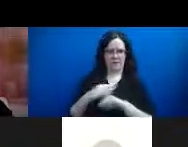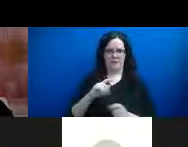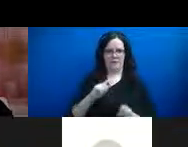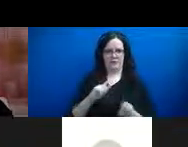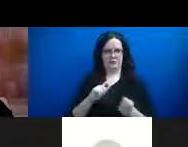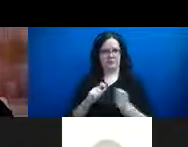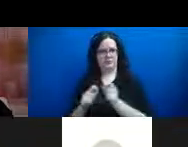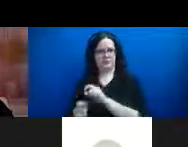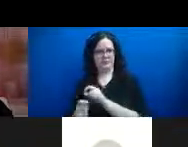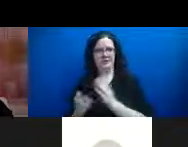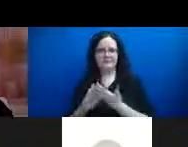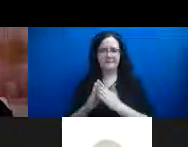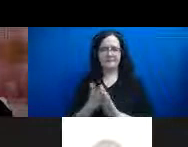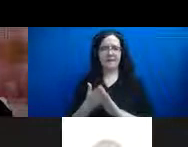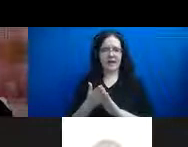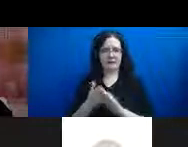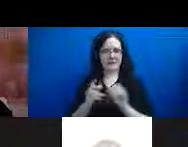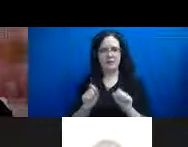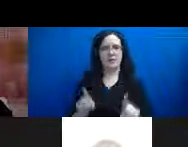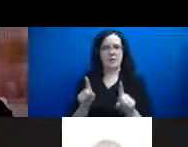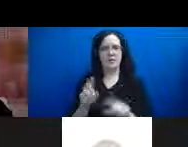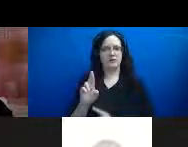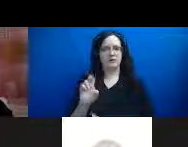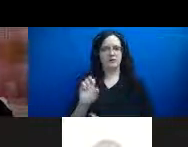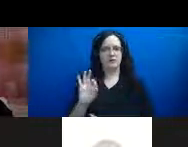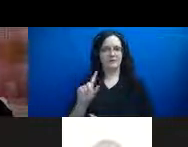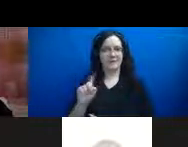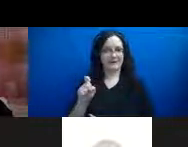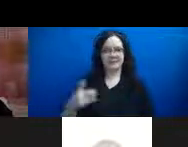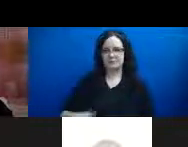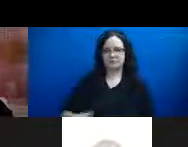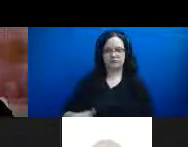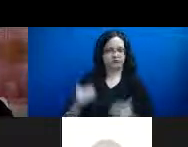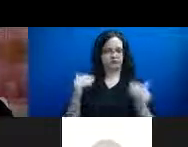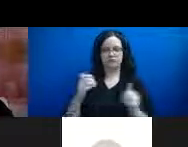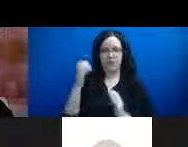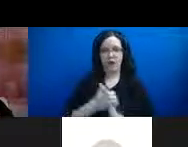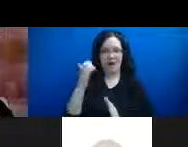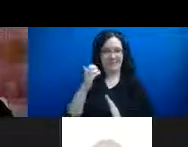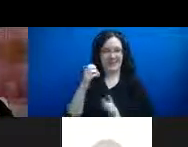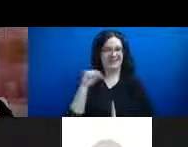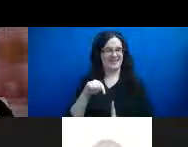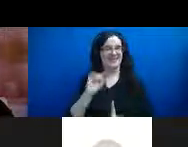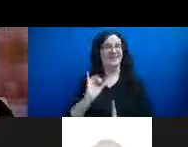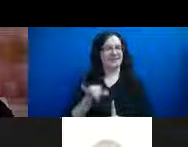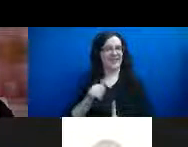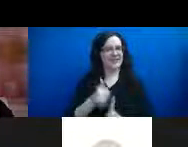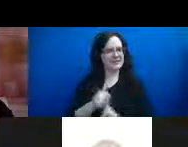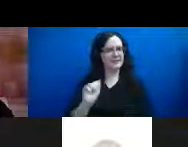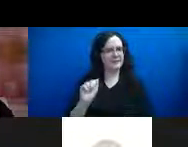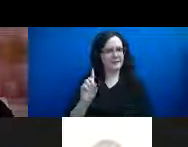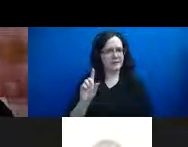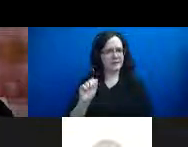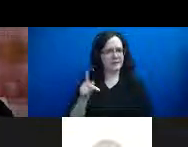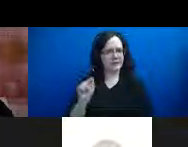being reflexive. And when something's super reflexive and you do it automatically, that's actually adaptive. We want to make